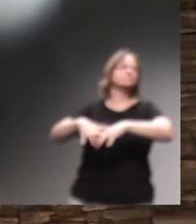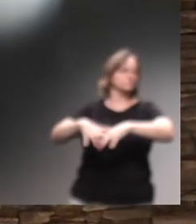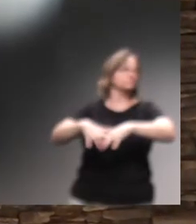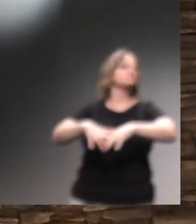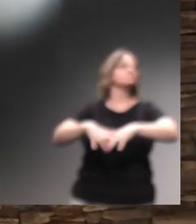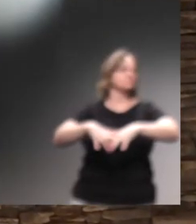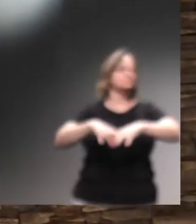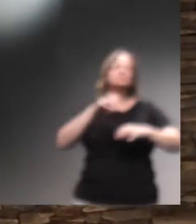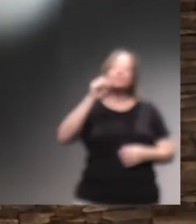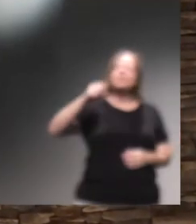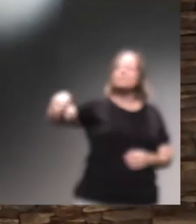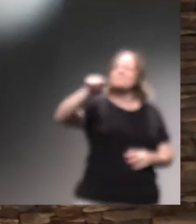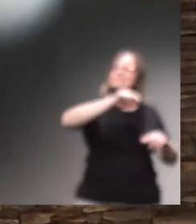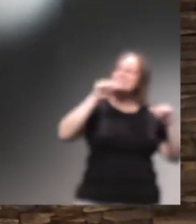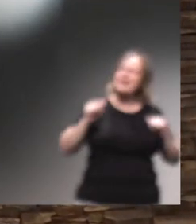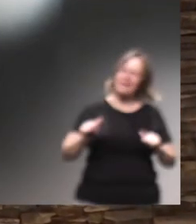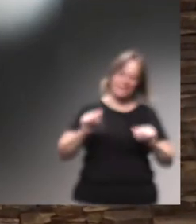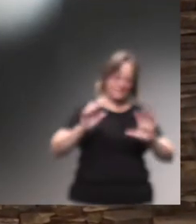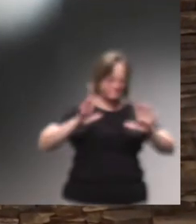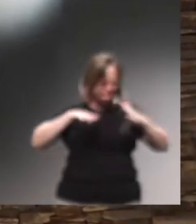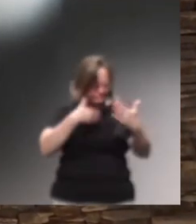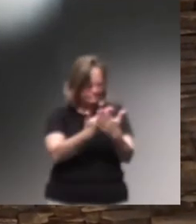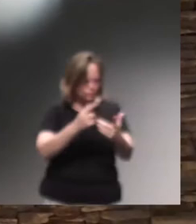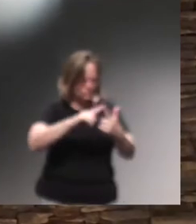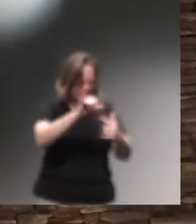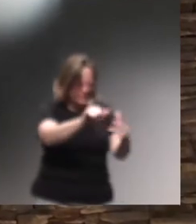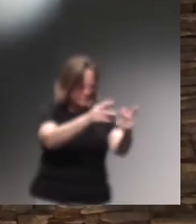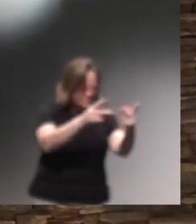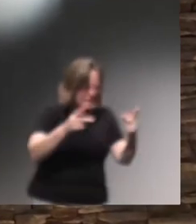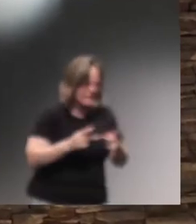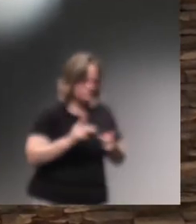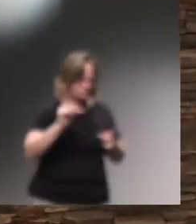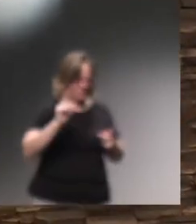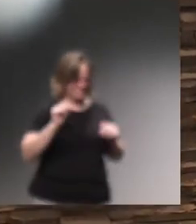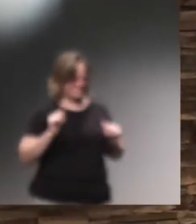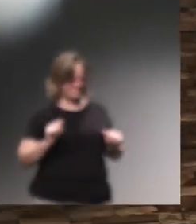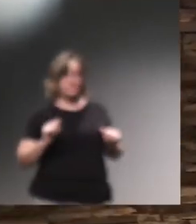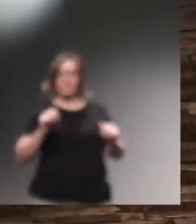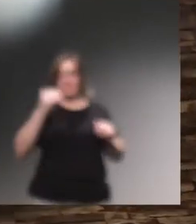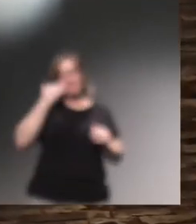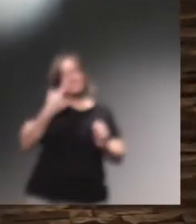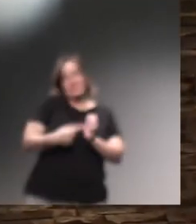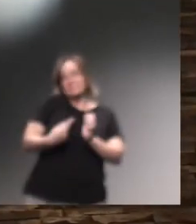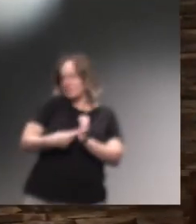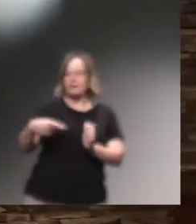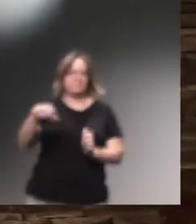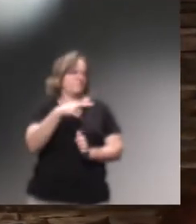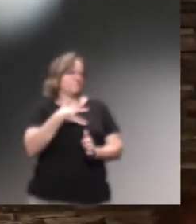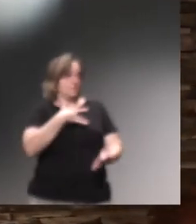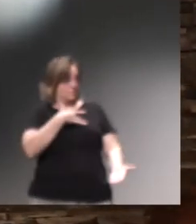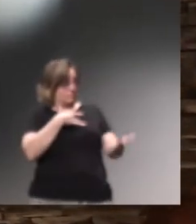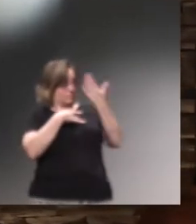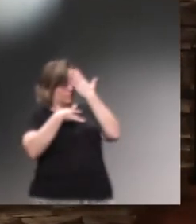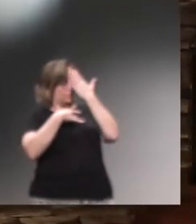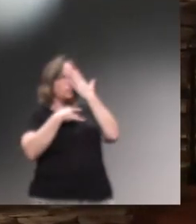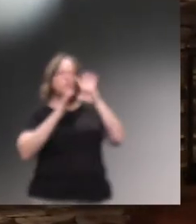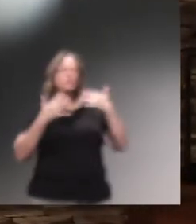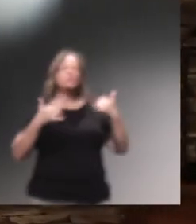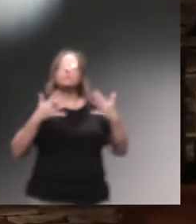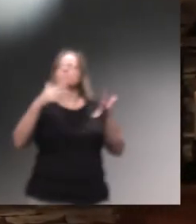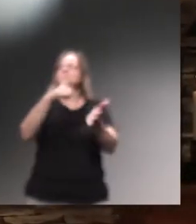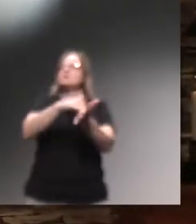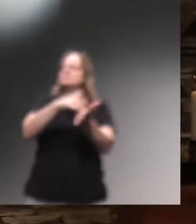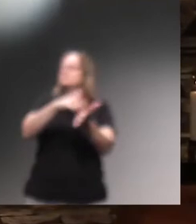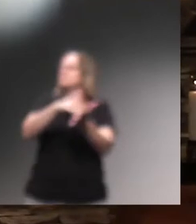you know, okay, I need to be strong in the face of this seemingly impossible or even difficult task, and